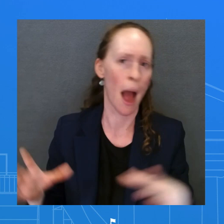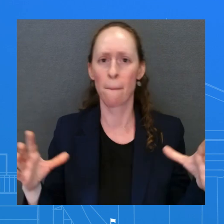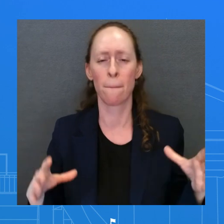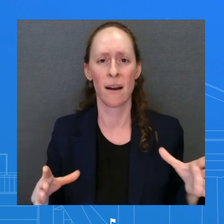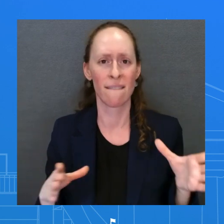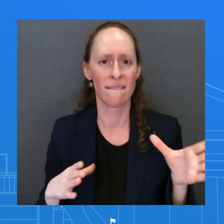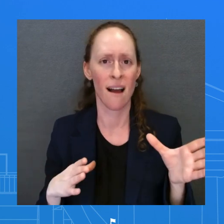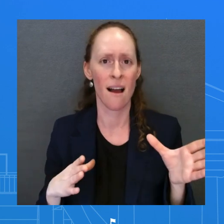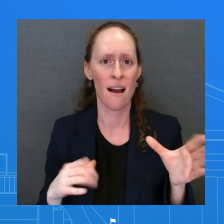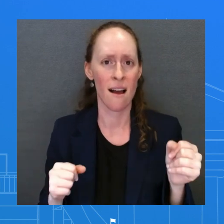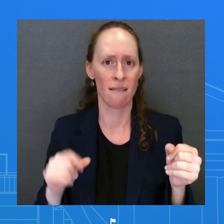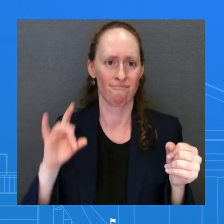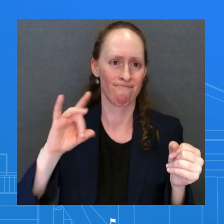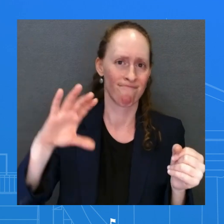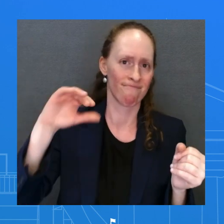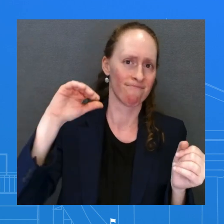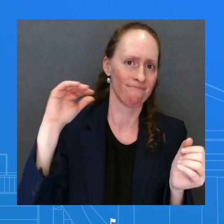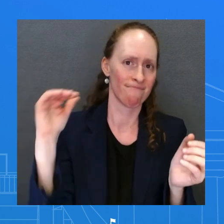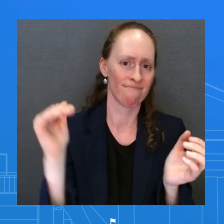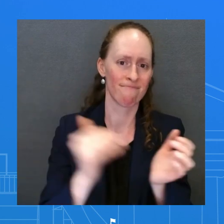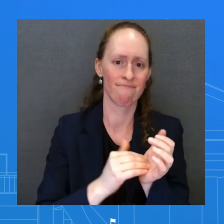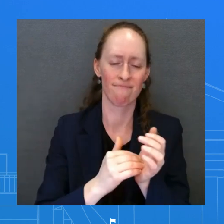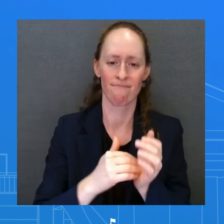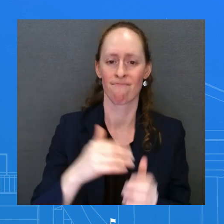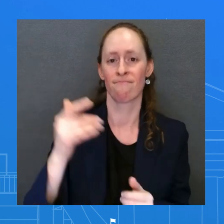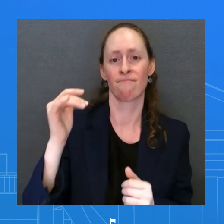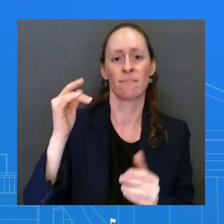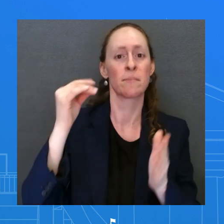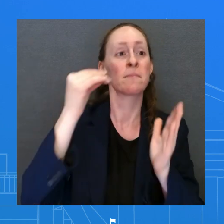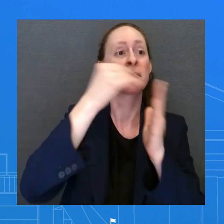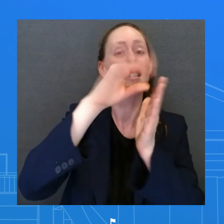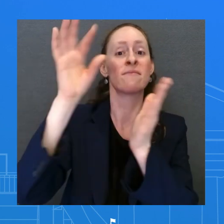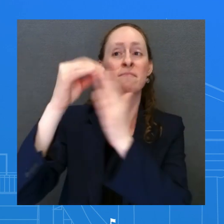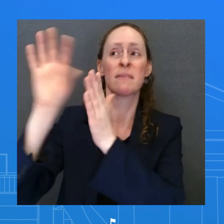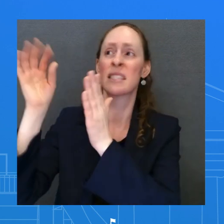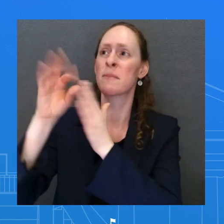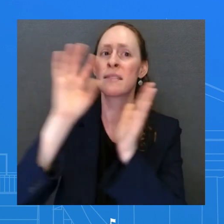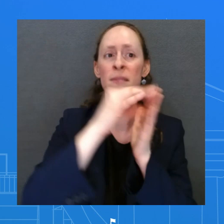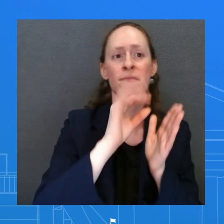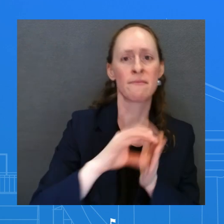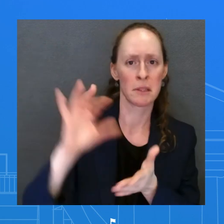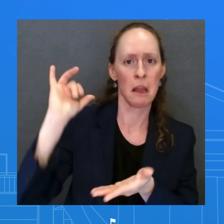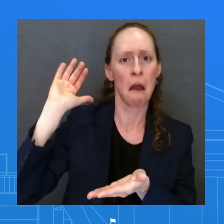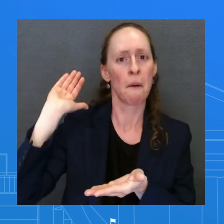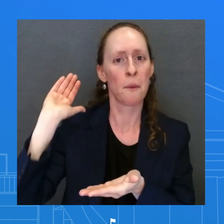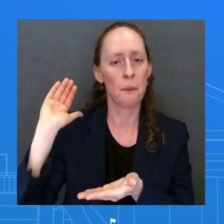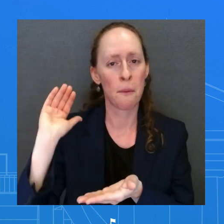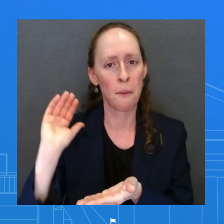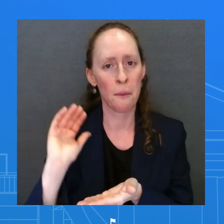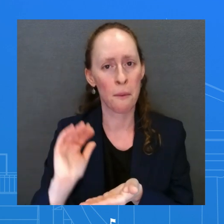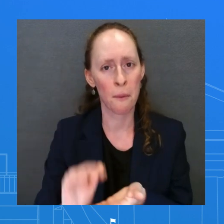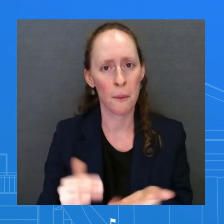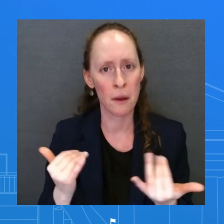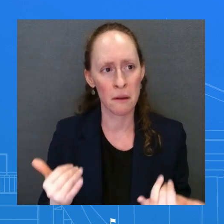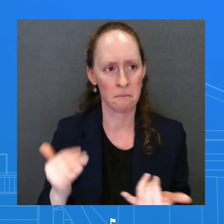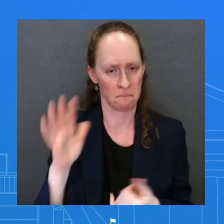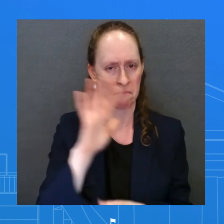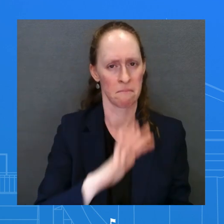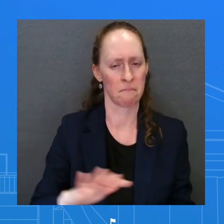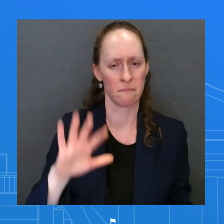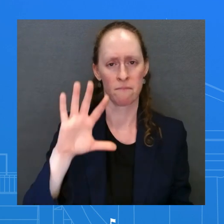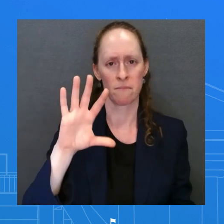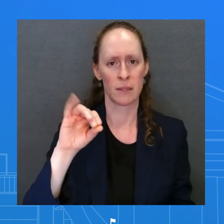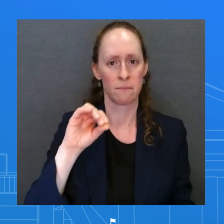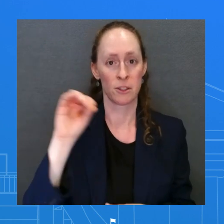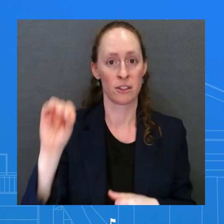have seen since it went down by more than 50% in the past, since 11 months, in the past 12 months, and that